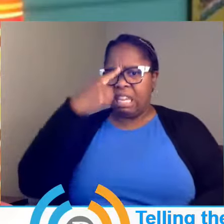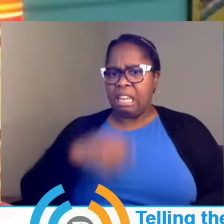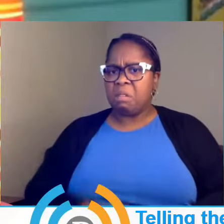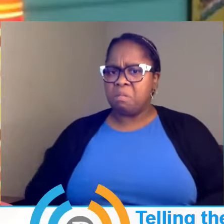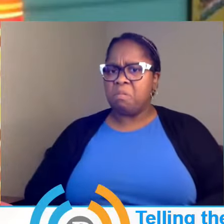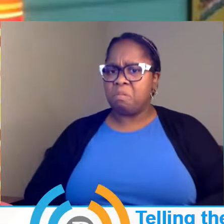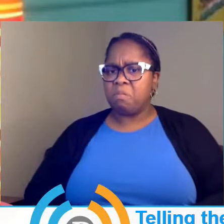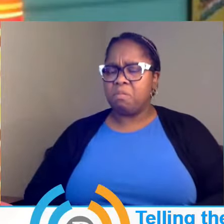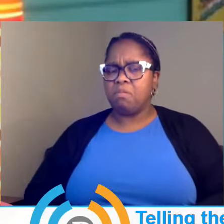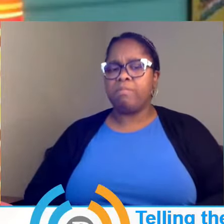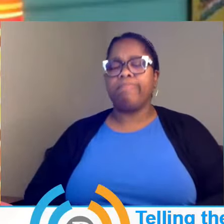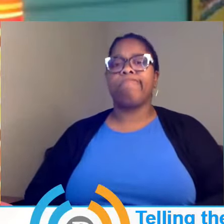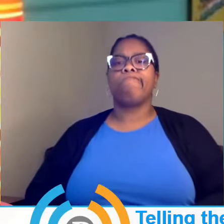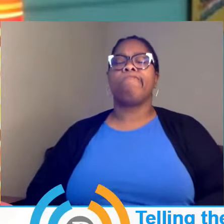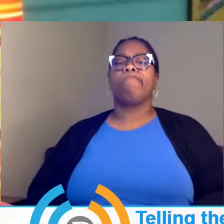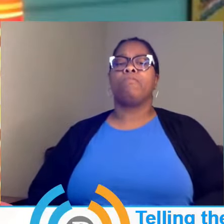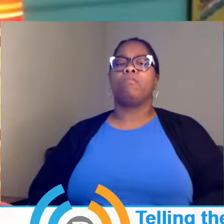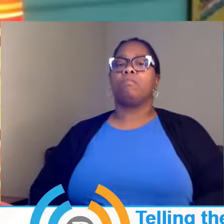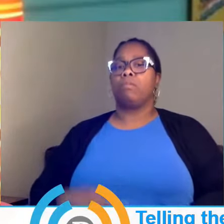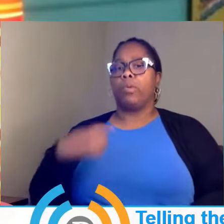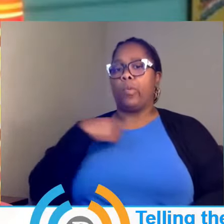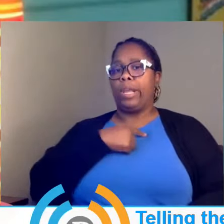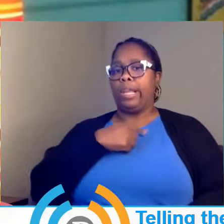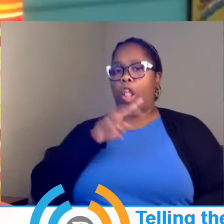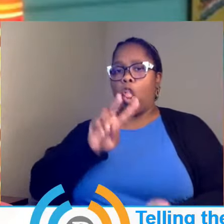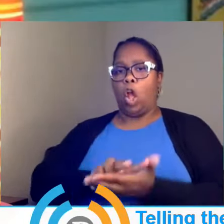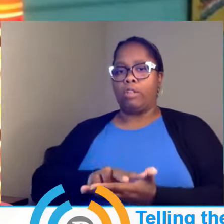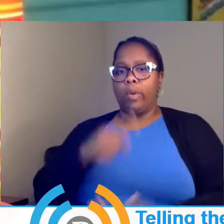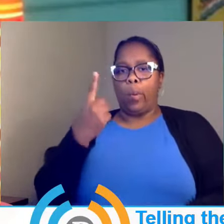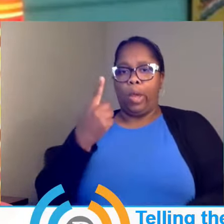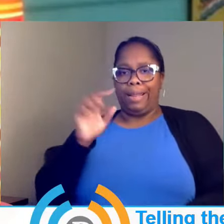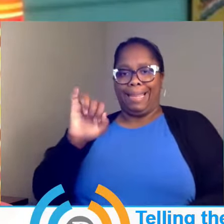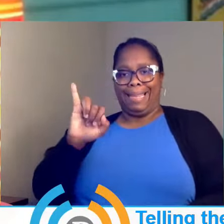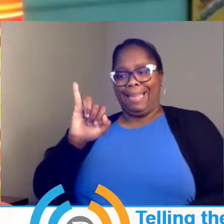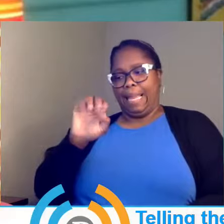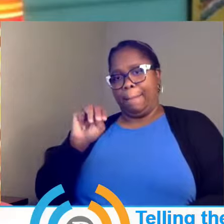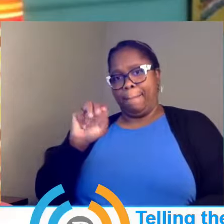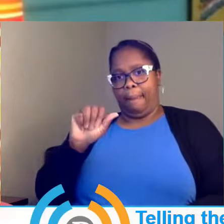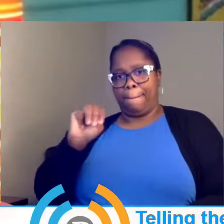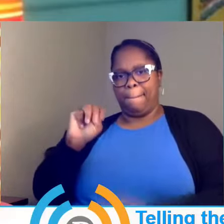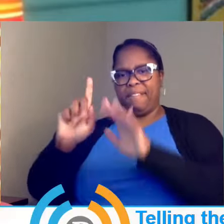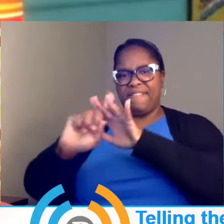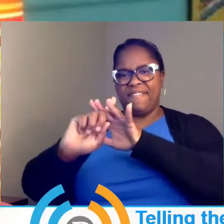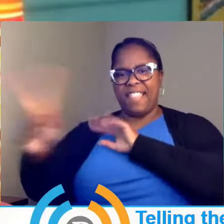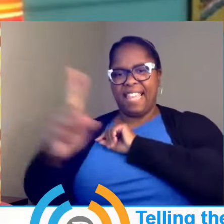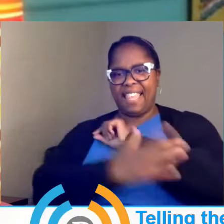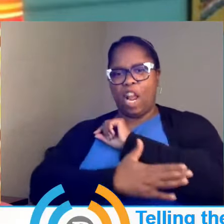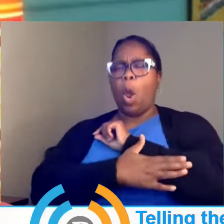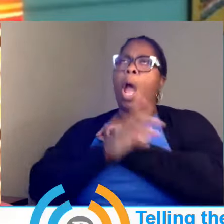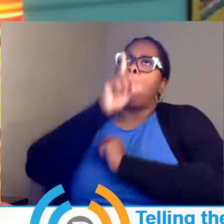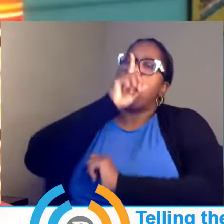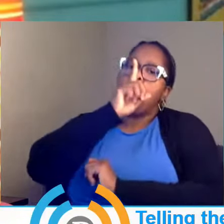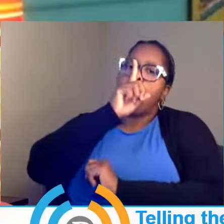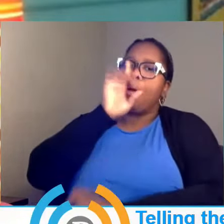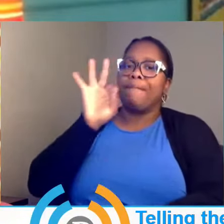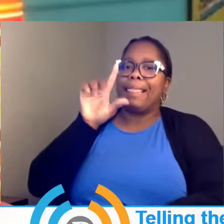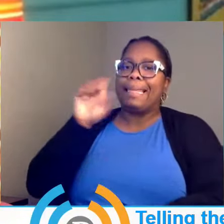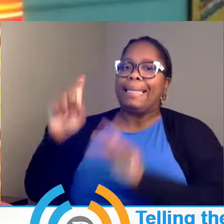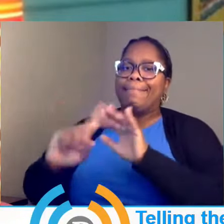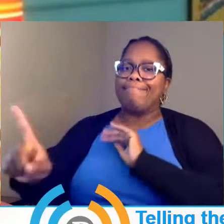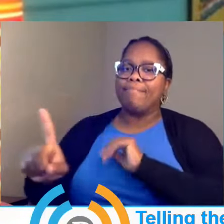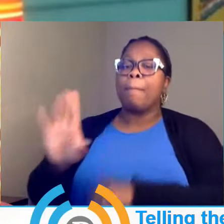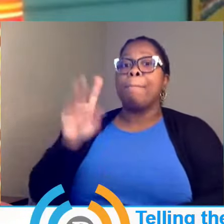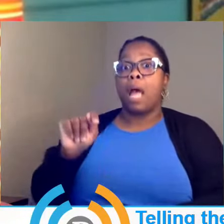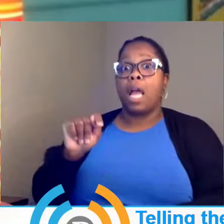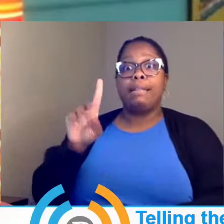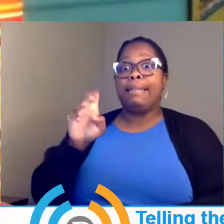We lost an imam who fled the country. Well, he didn't flee, but he made a deal to leave the country and never come back as long as the federal government